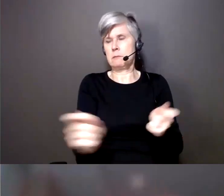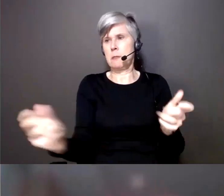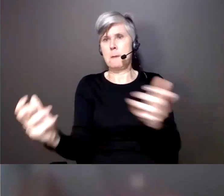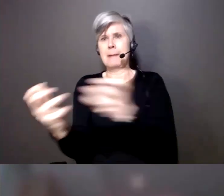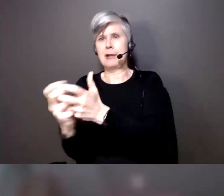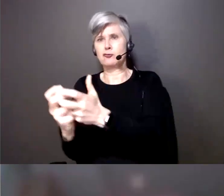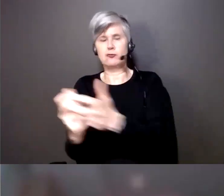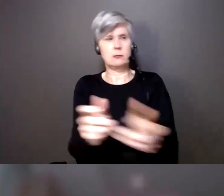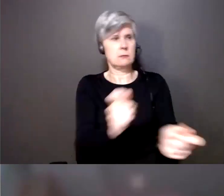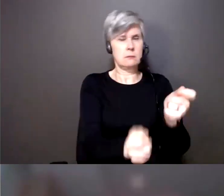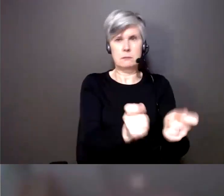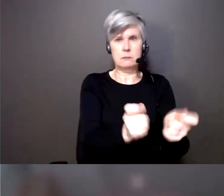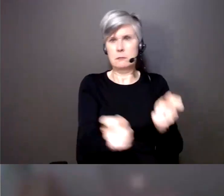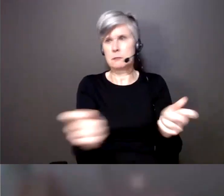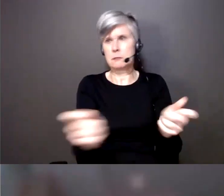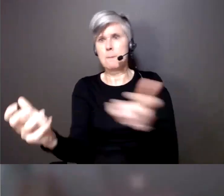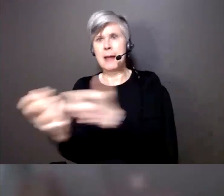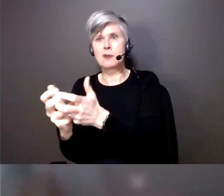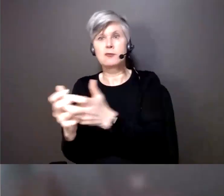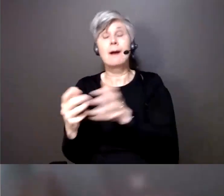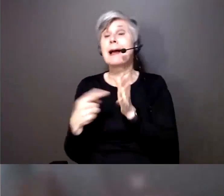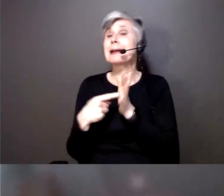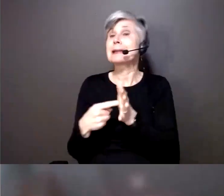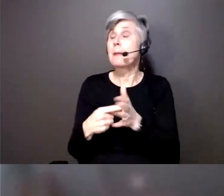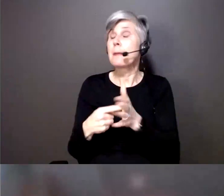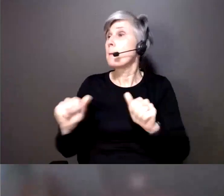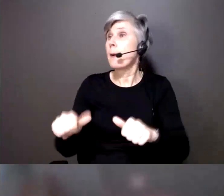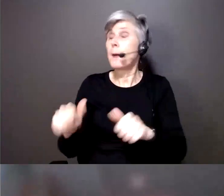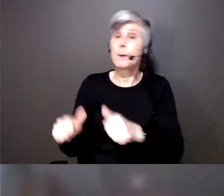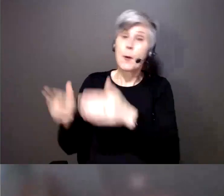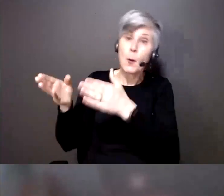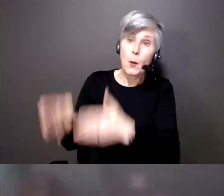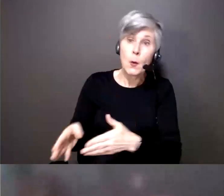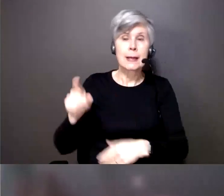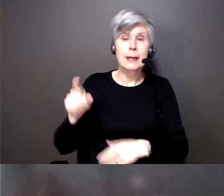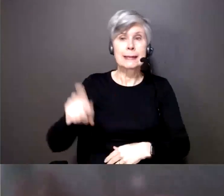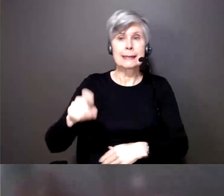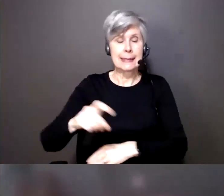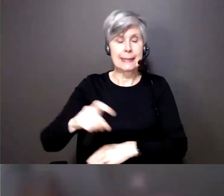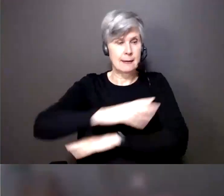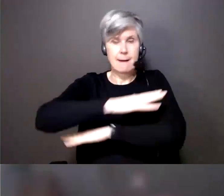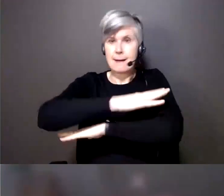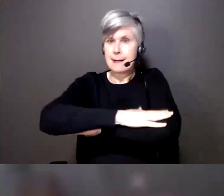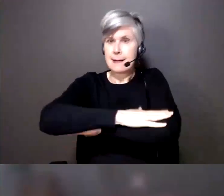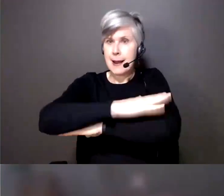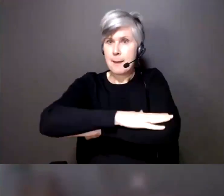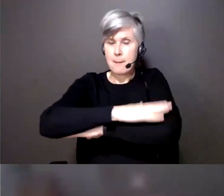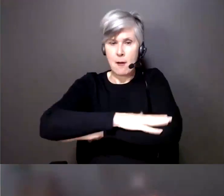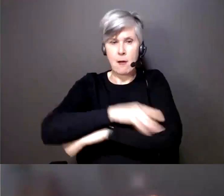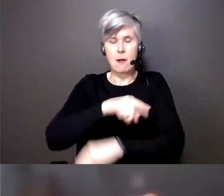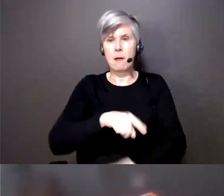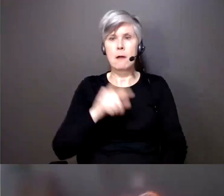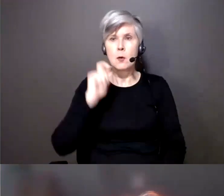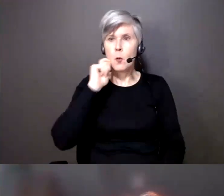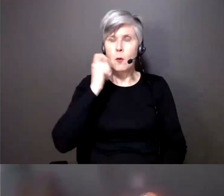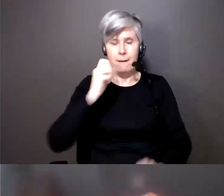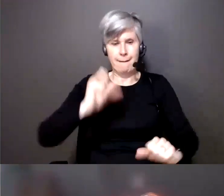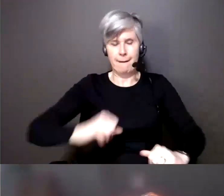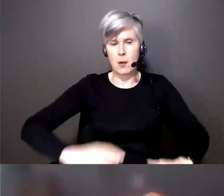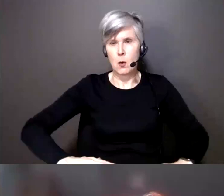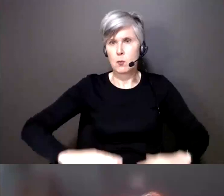it may be a sit stand desk. For others, it may be quiet space.